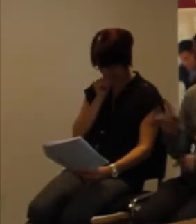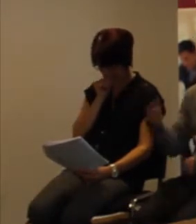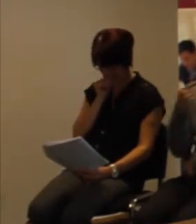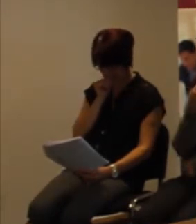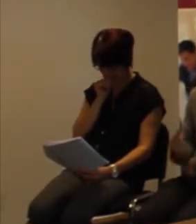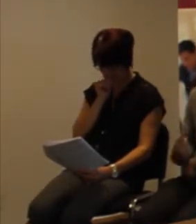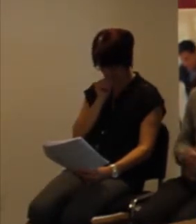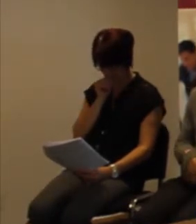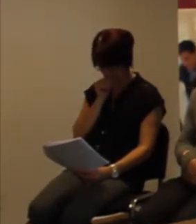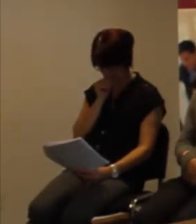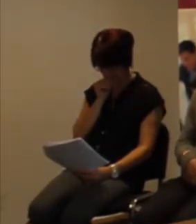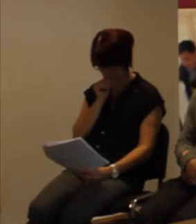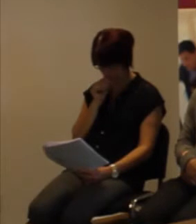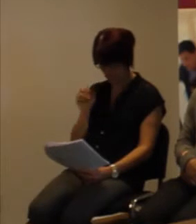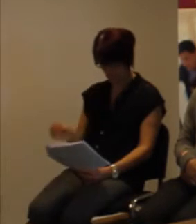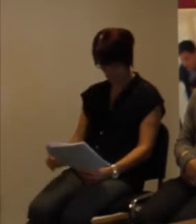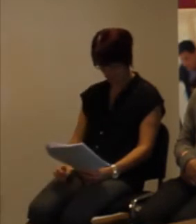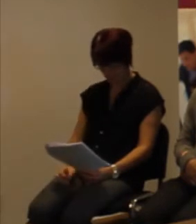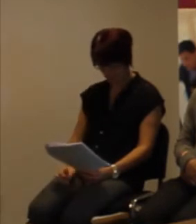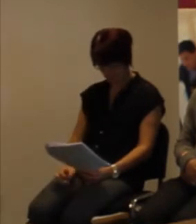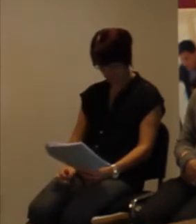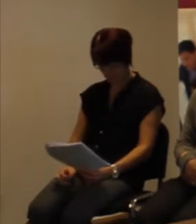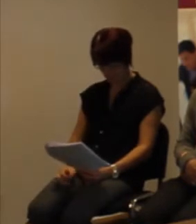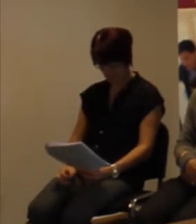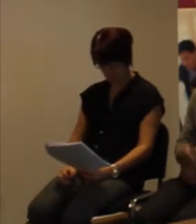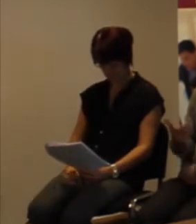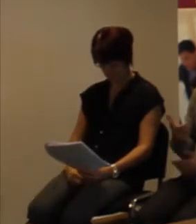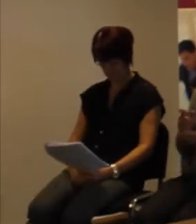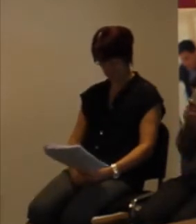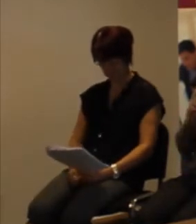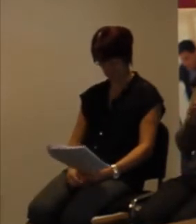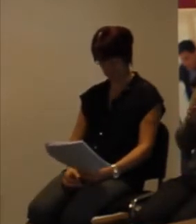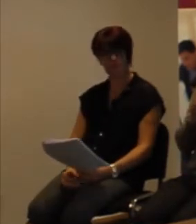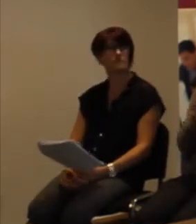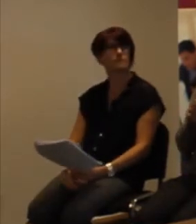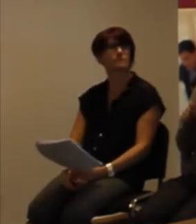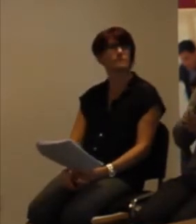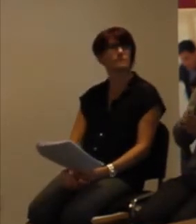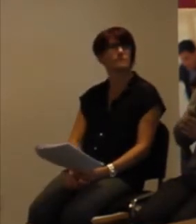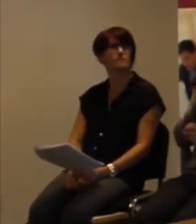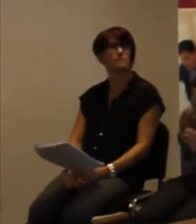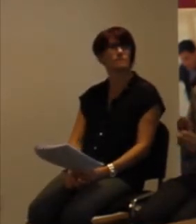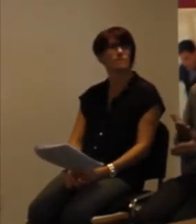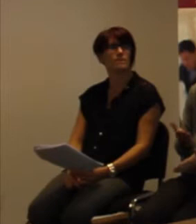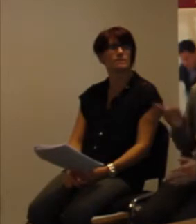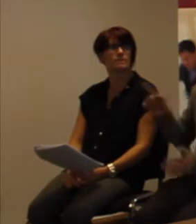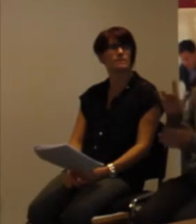A scribe is a person who should be provided by the centre to support the learner.